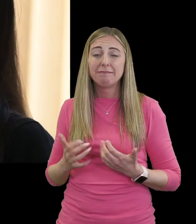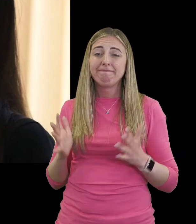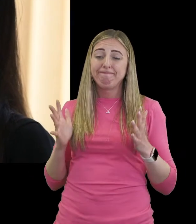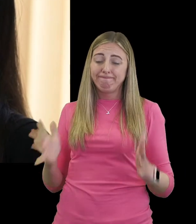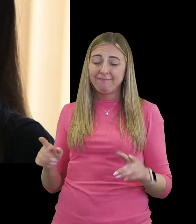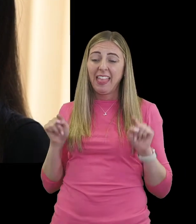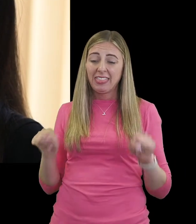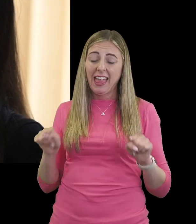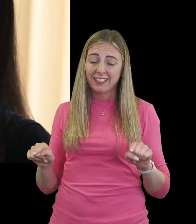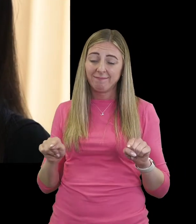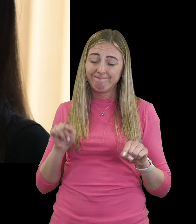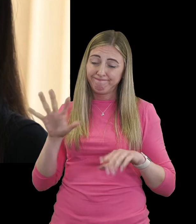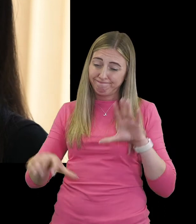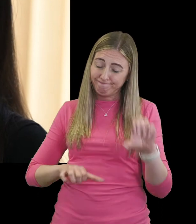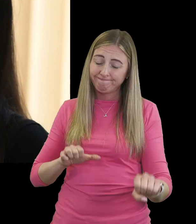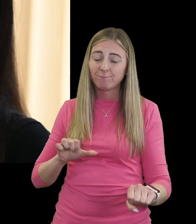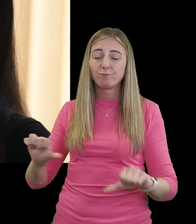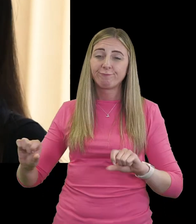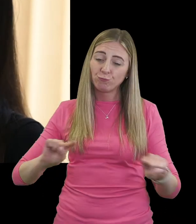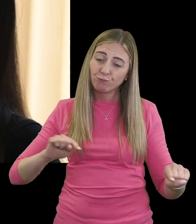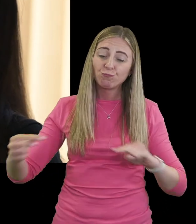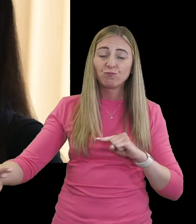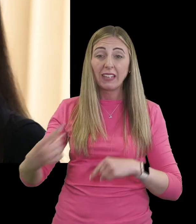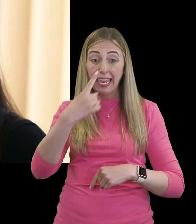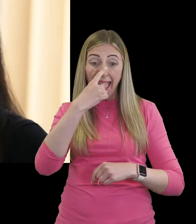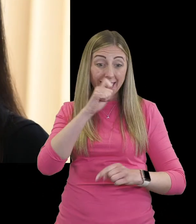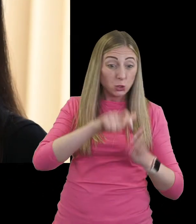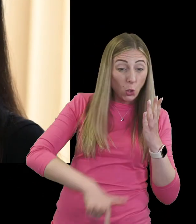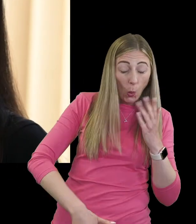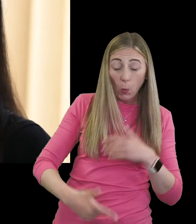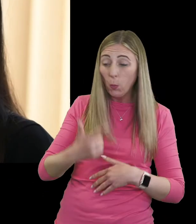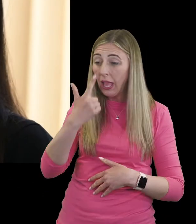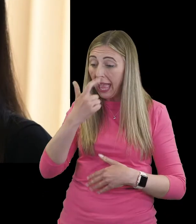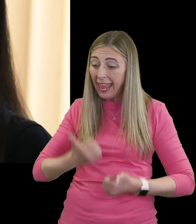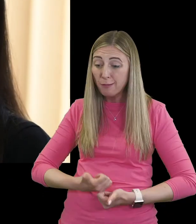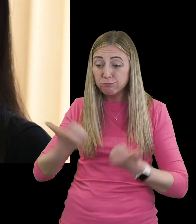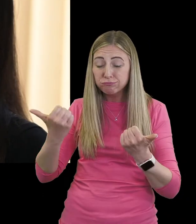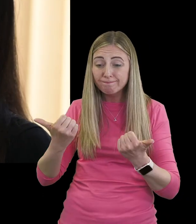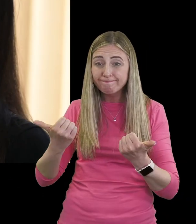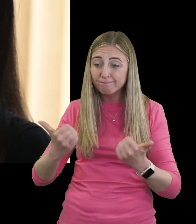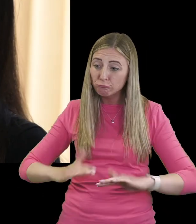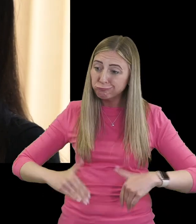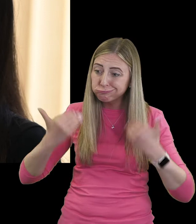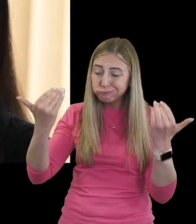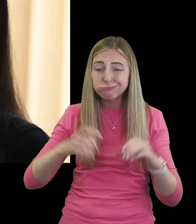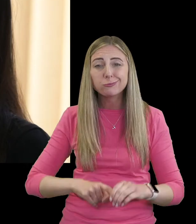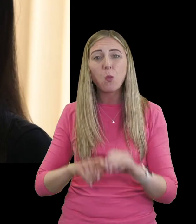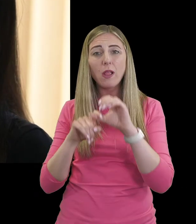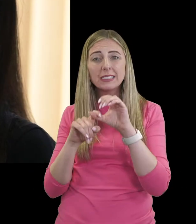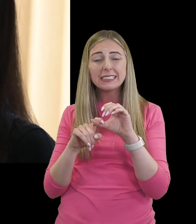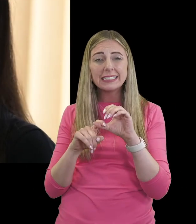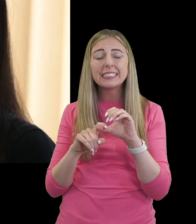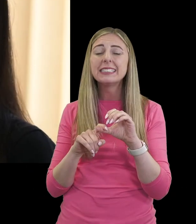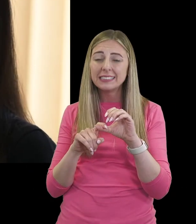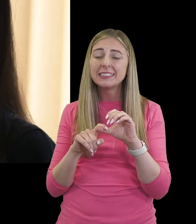is a constant challenge for me. Can I do this? Can I do this to the quality that I want it to be,